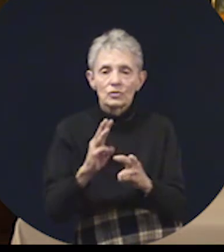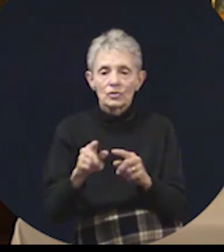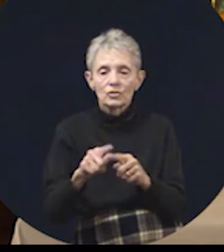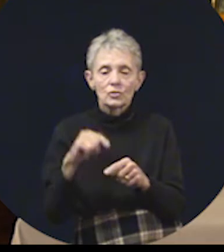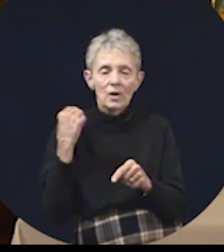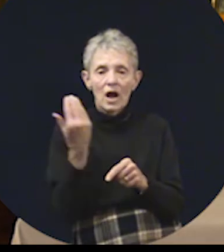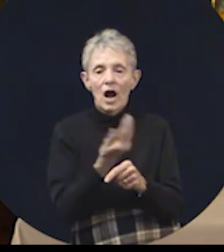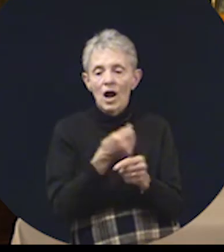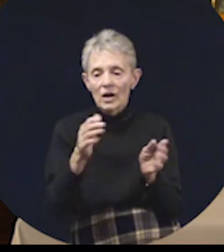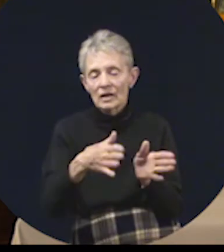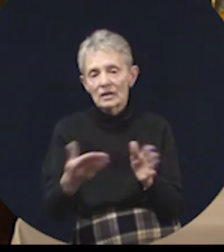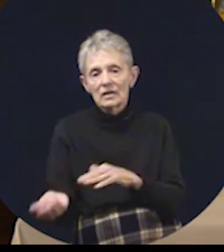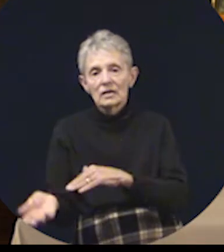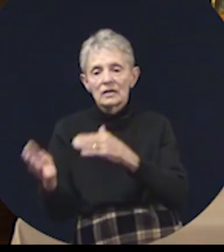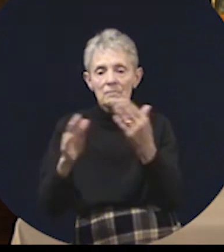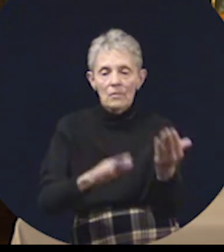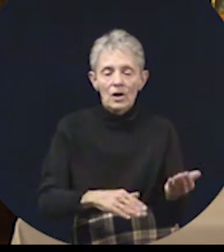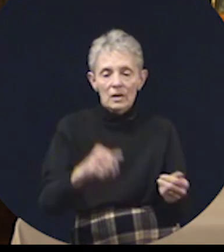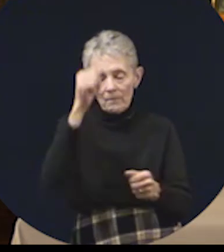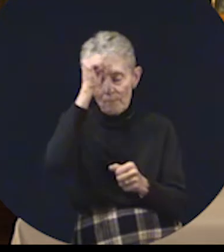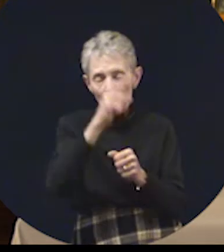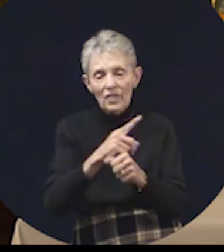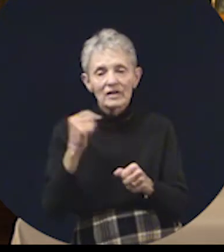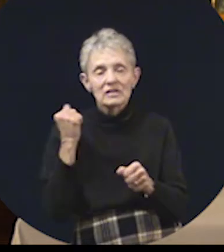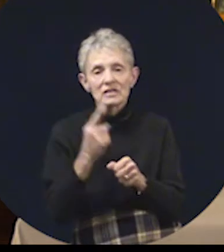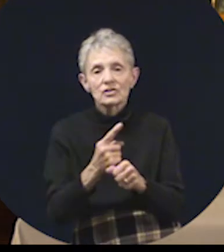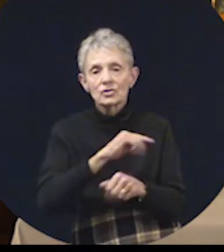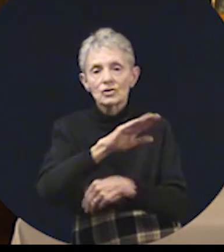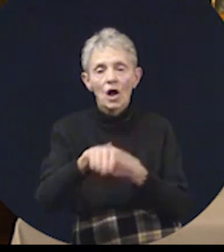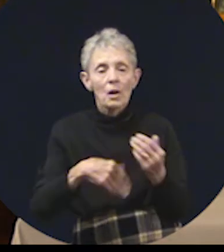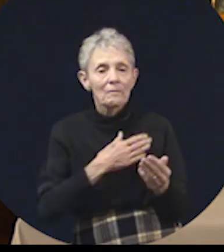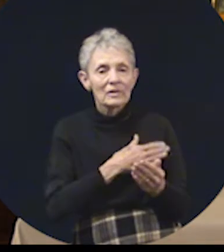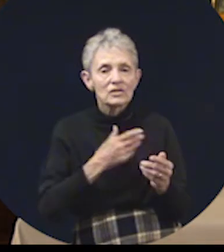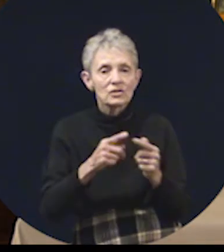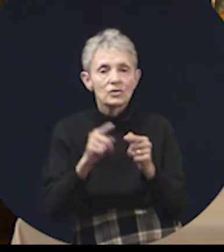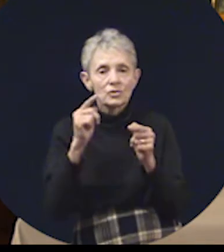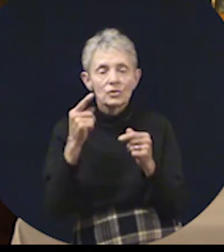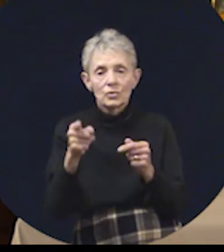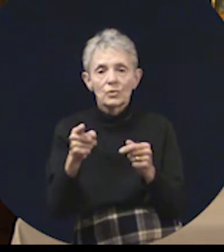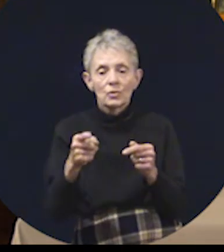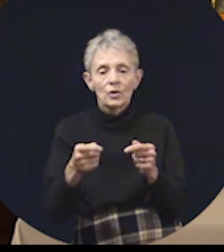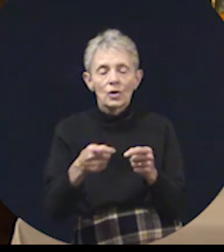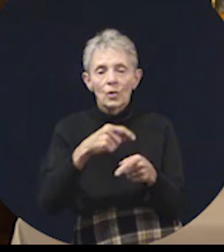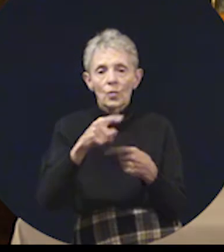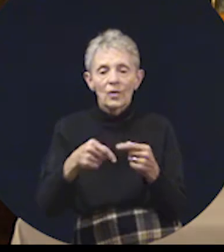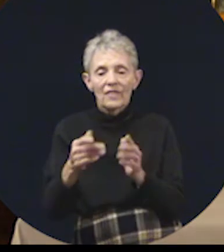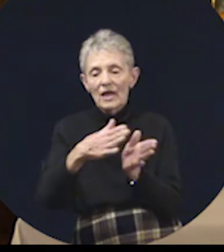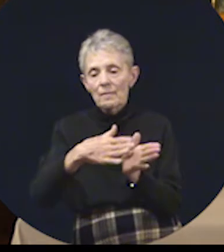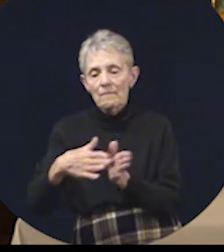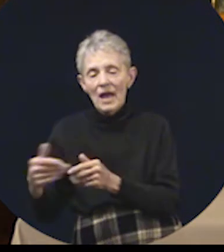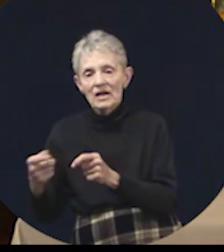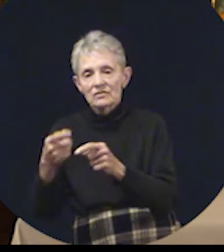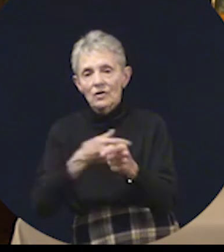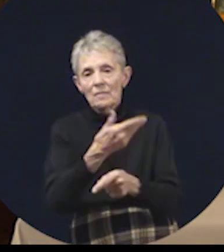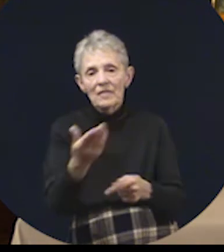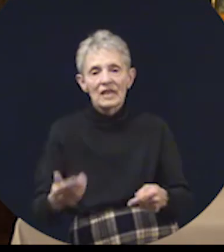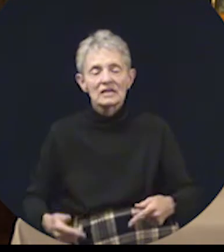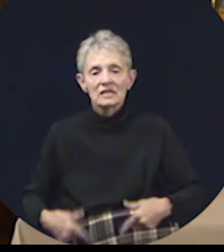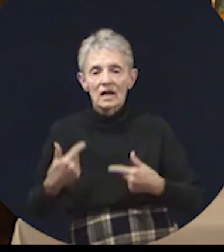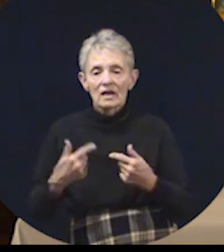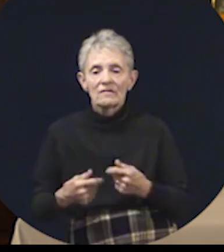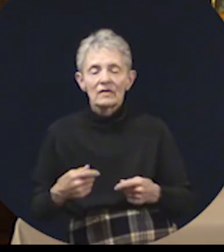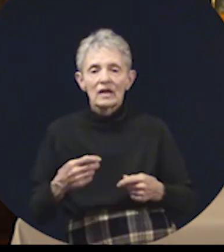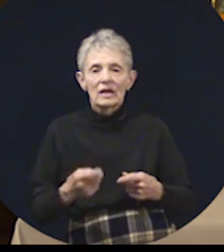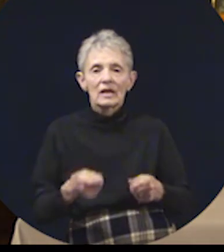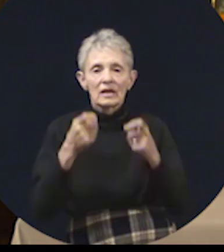sisters, and to all who were pleasing to you at their passing from this life, give kind admittance to your kingdom. For there we hope to